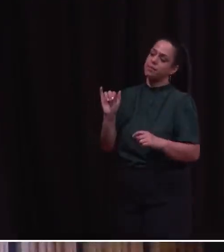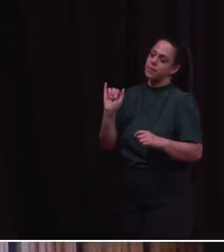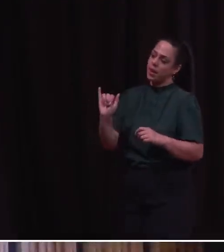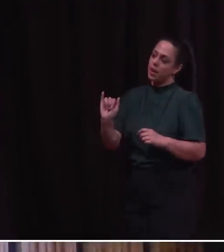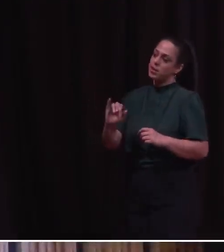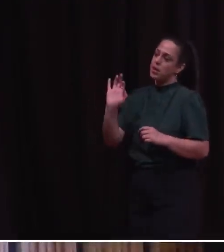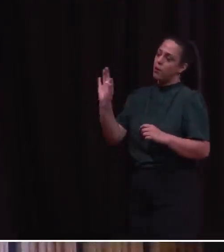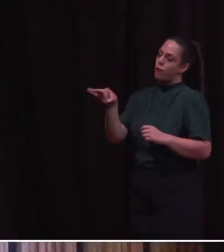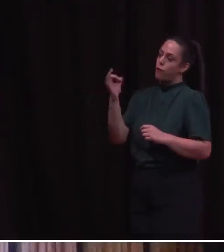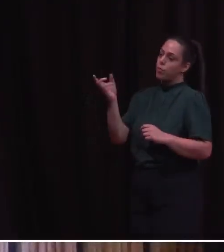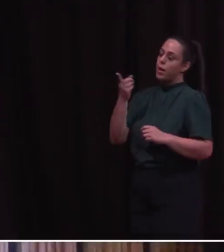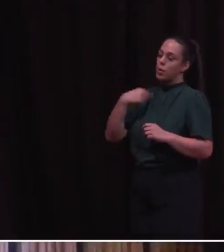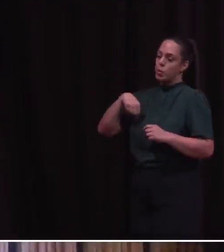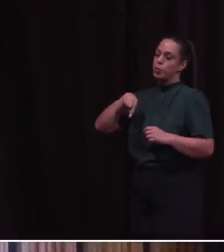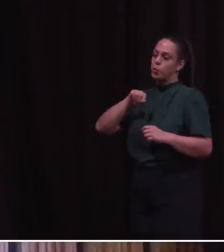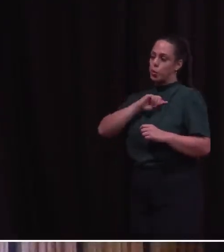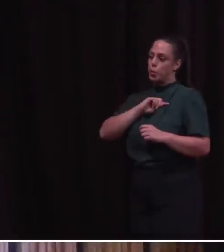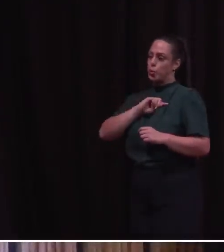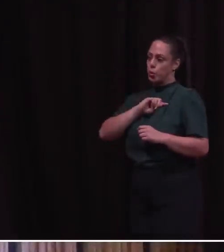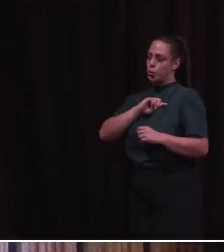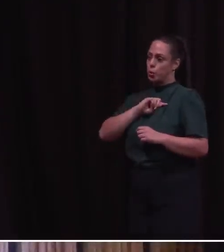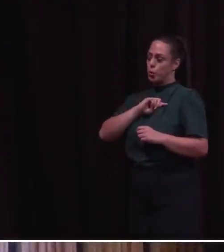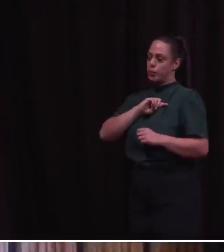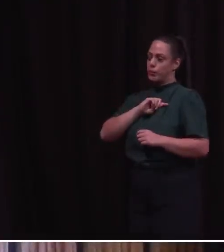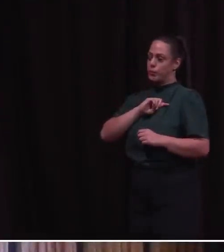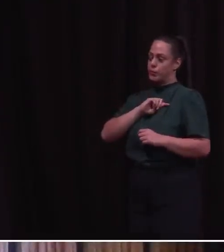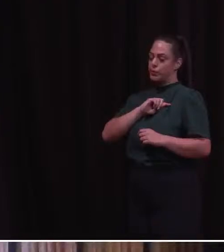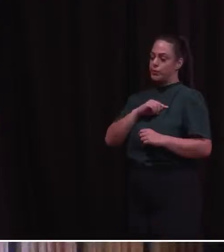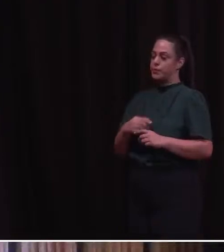in which gender has been